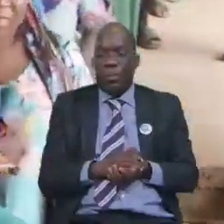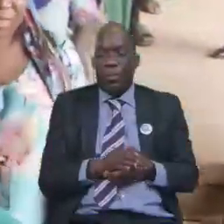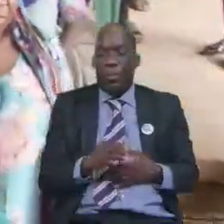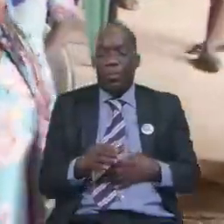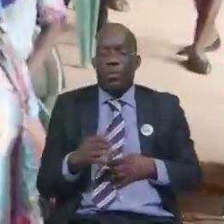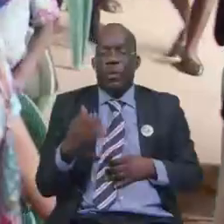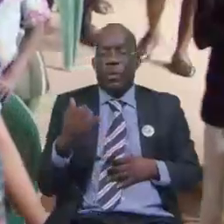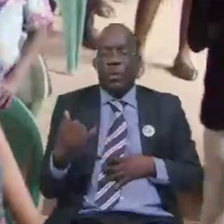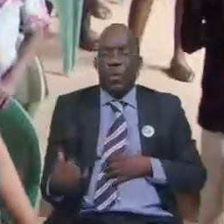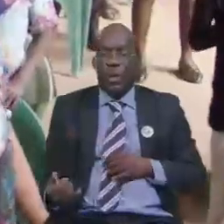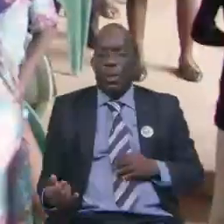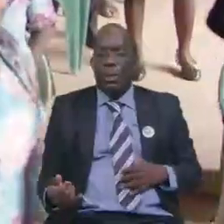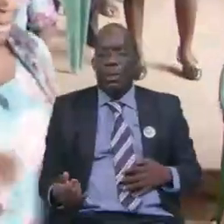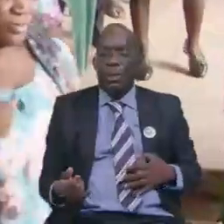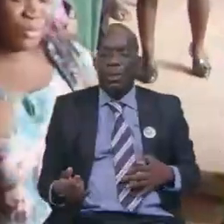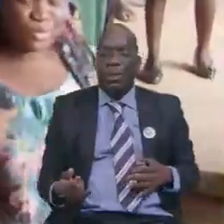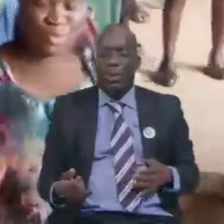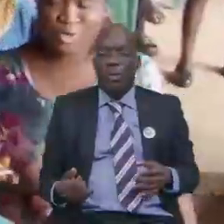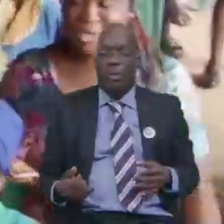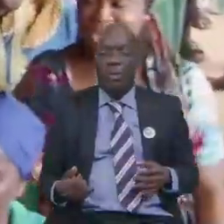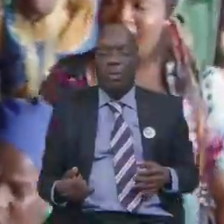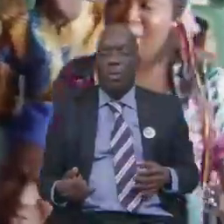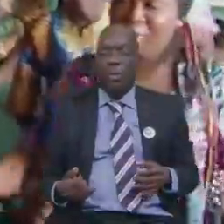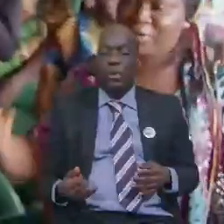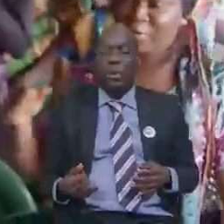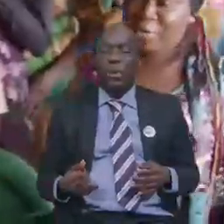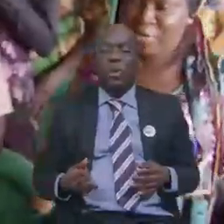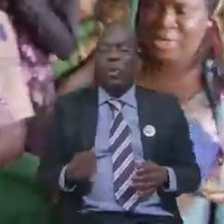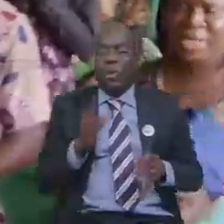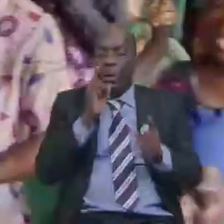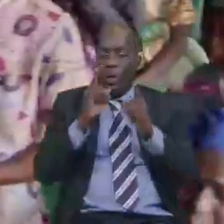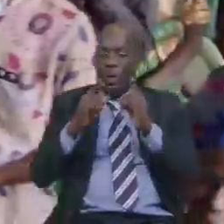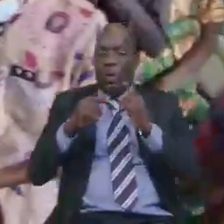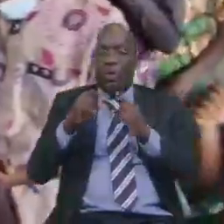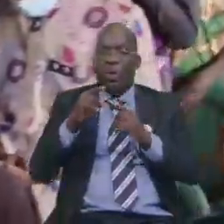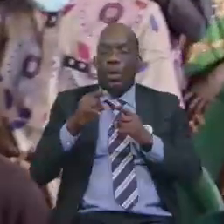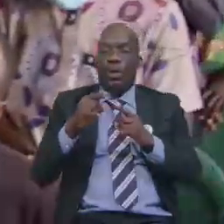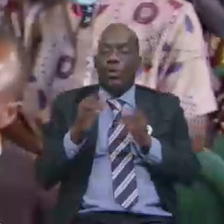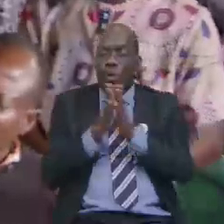Now address the must in your life.